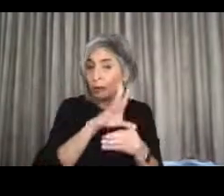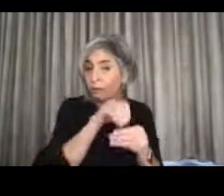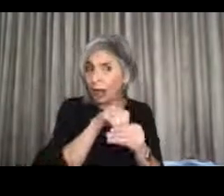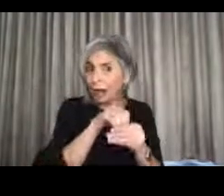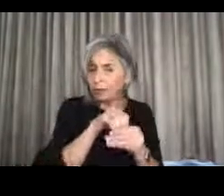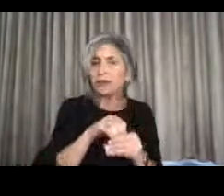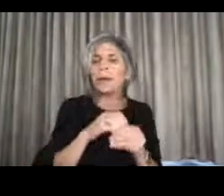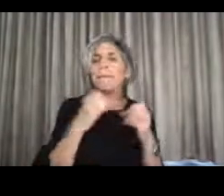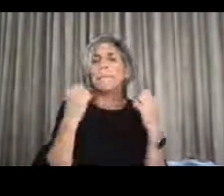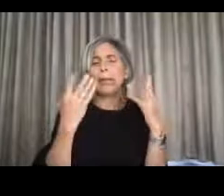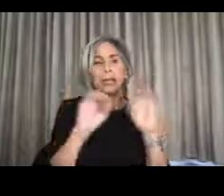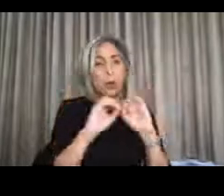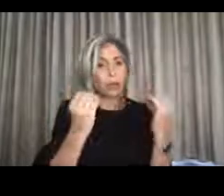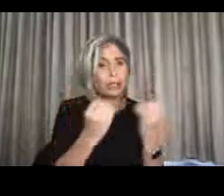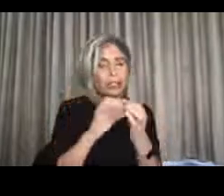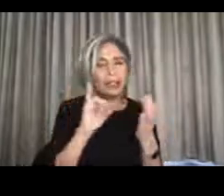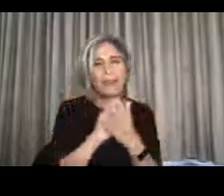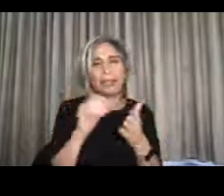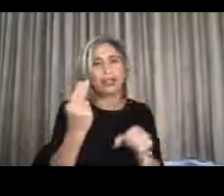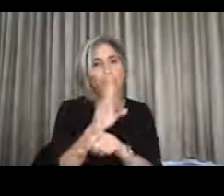in disasters that would love your support.